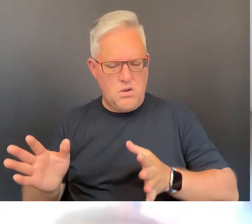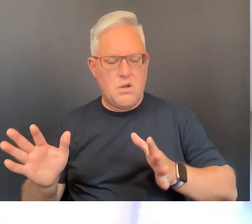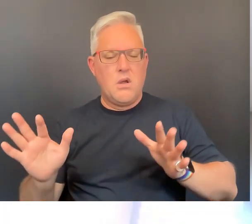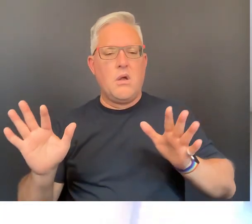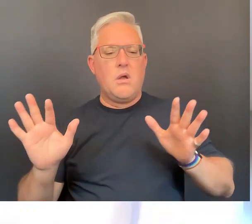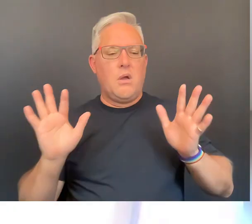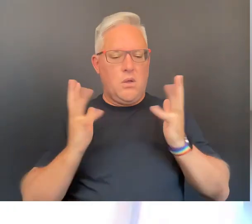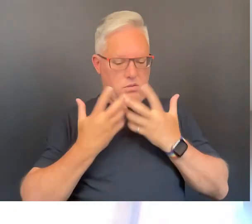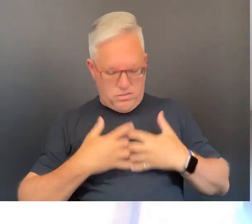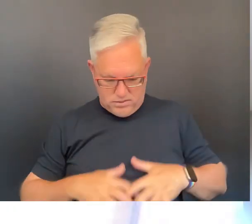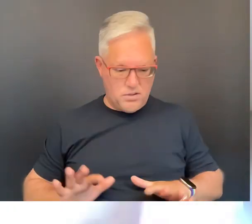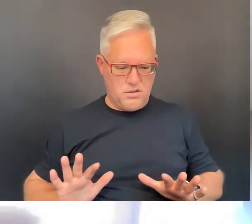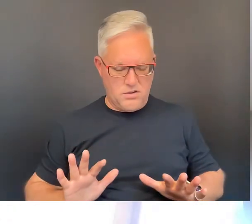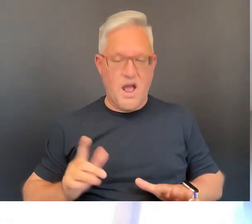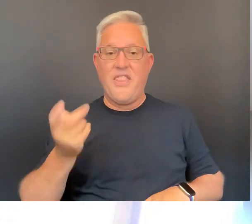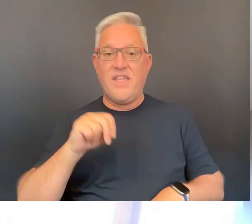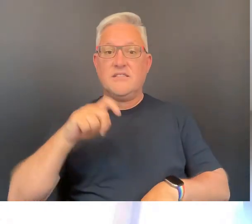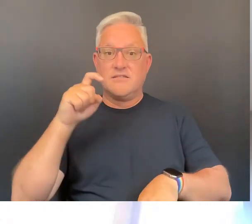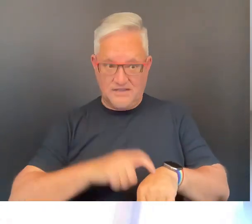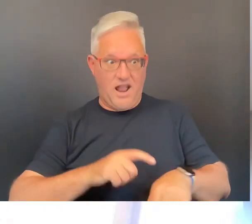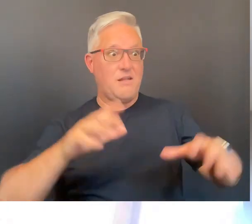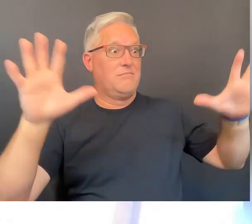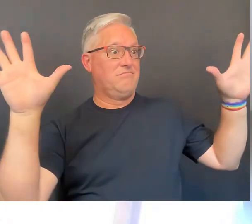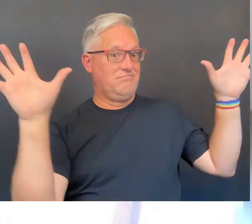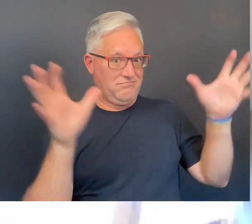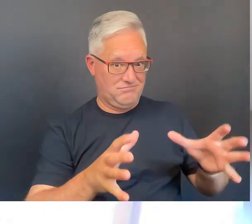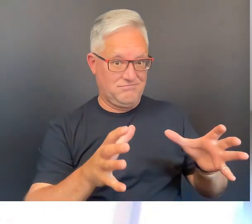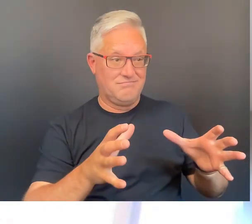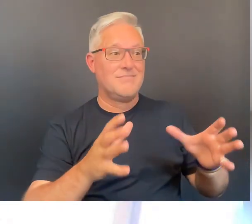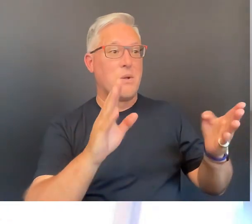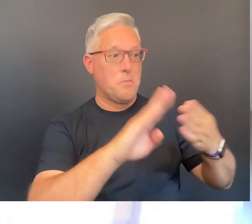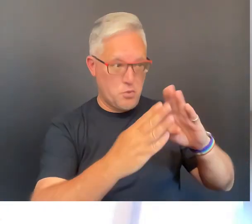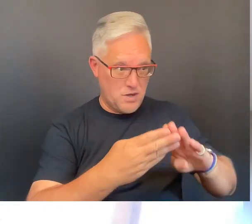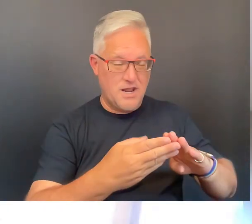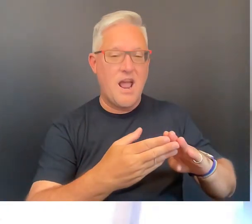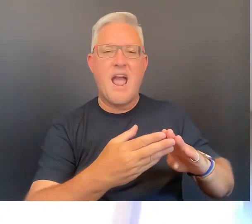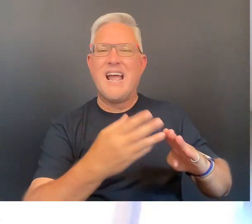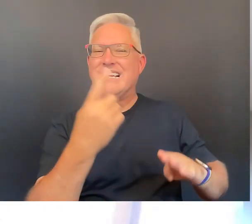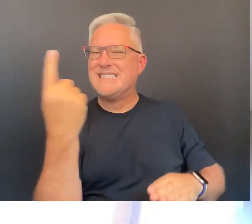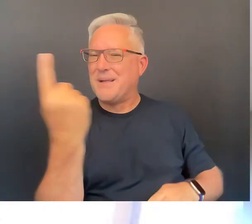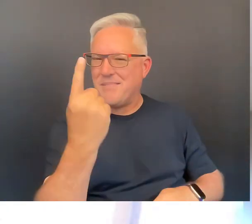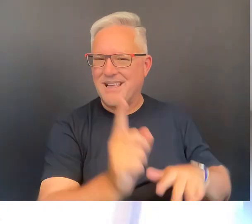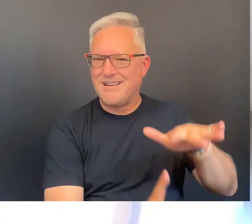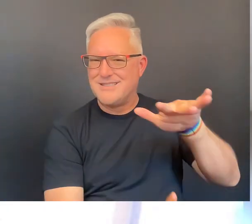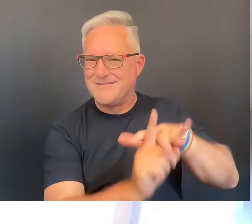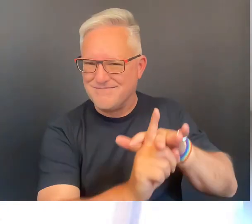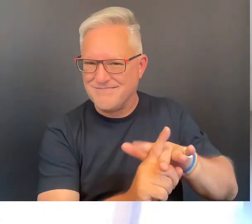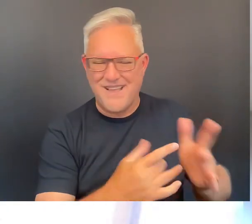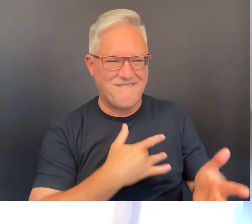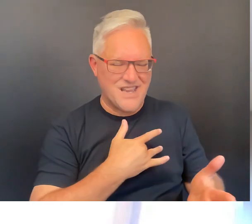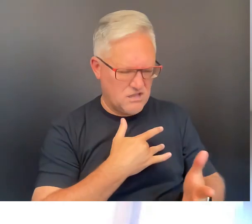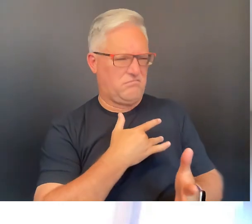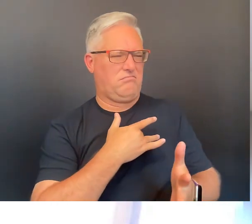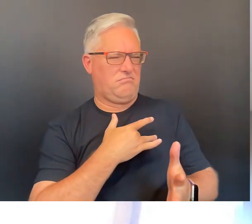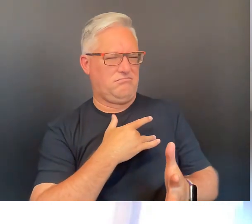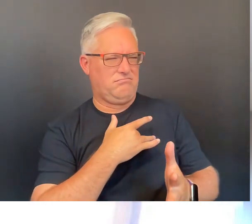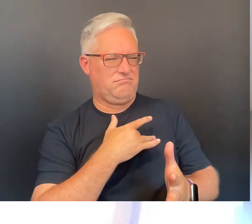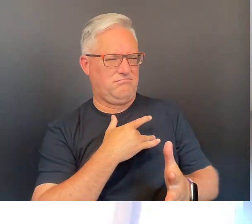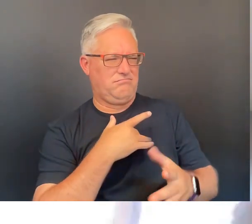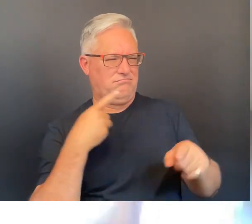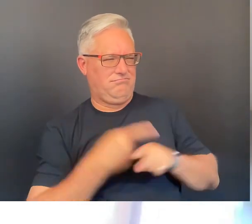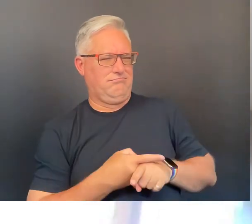when you're in that community, you're gathered, and there are things that don't sit well, or